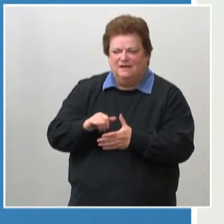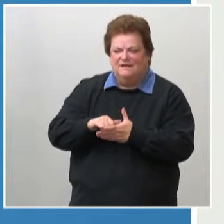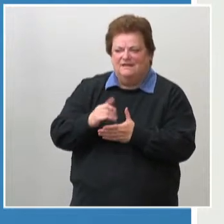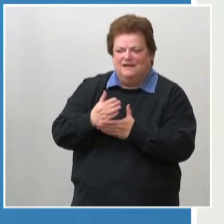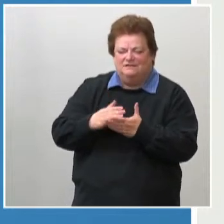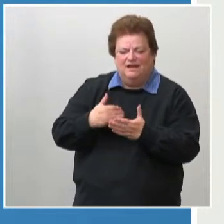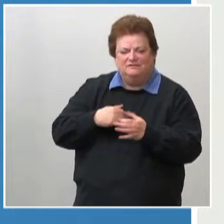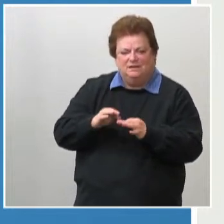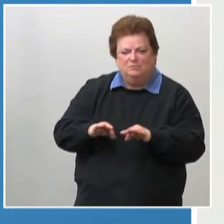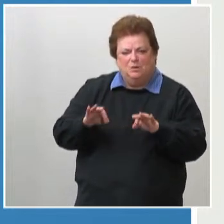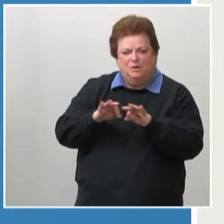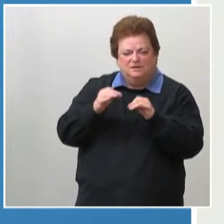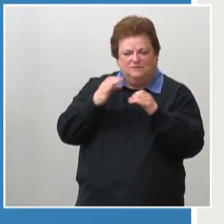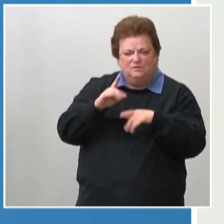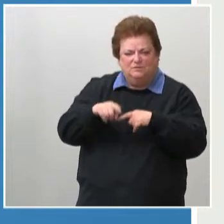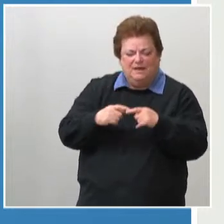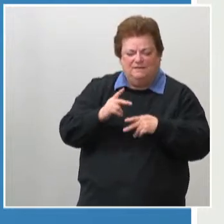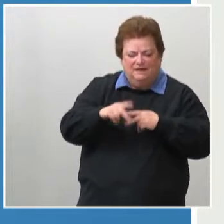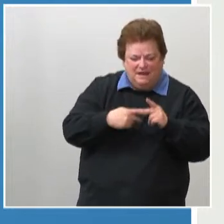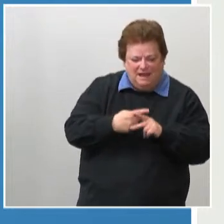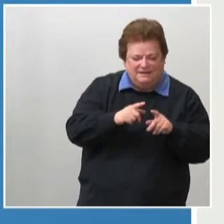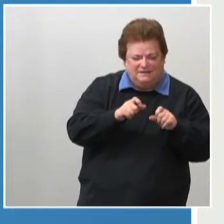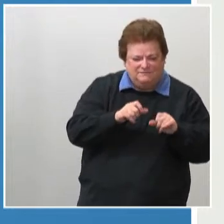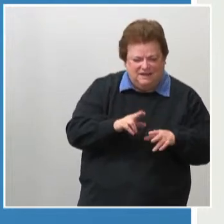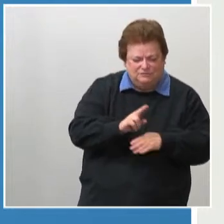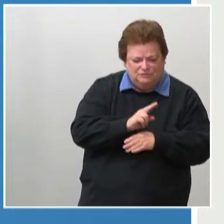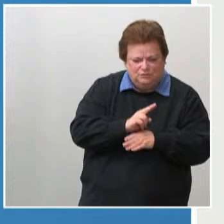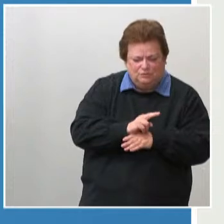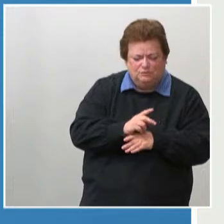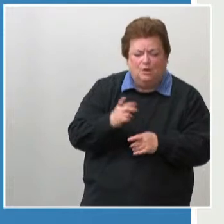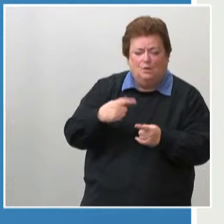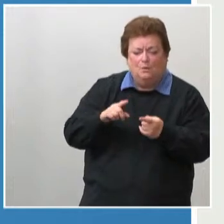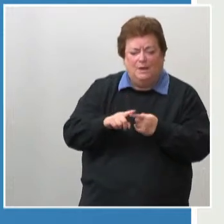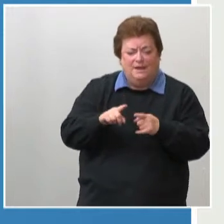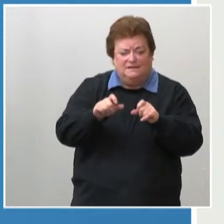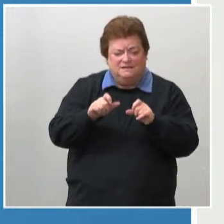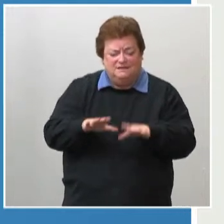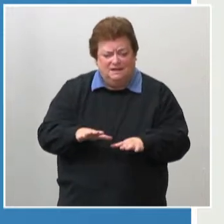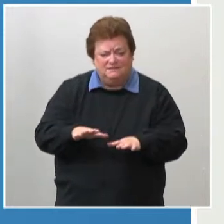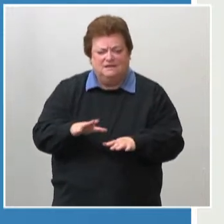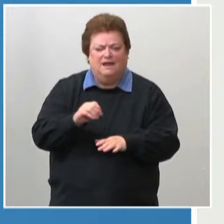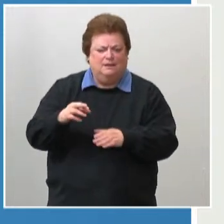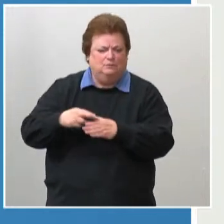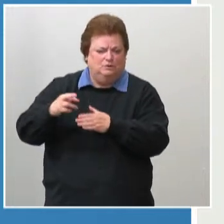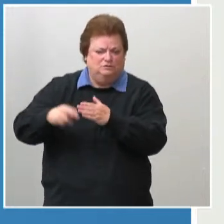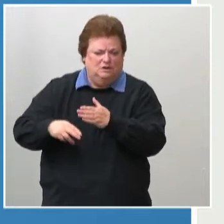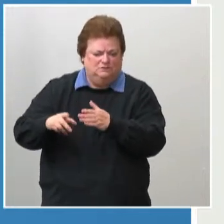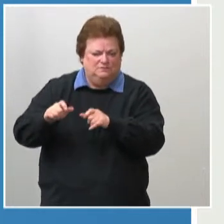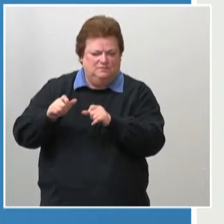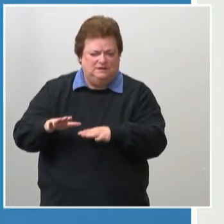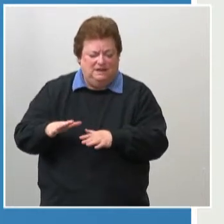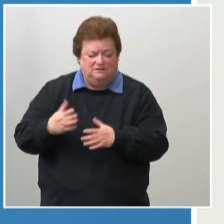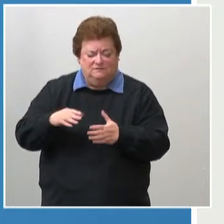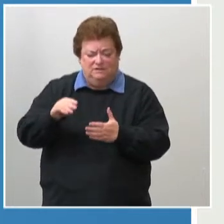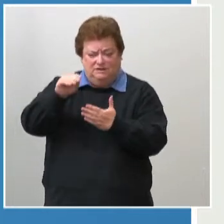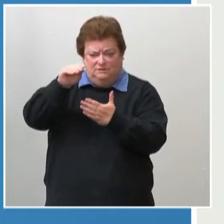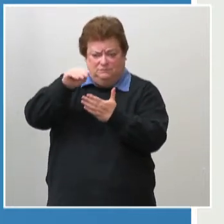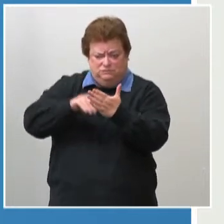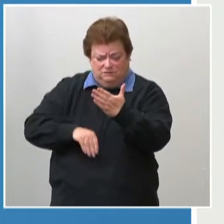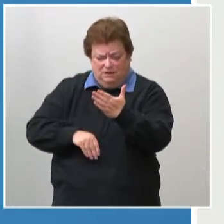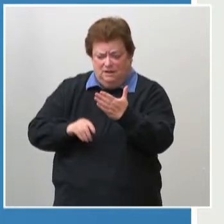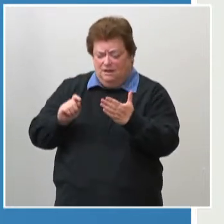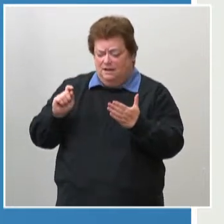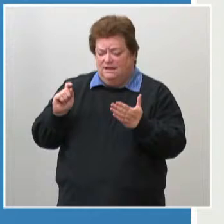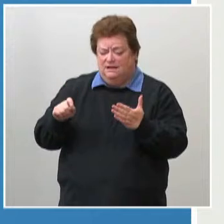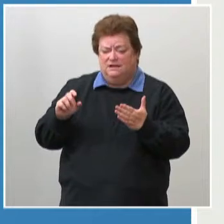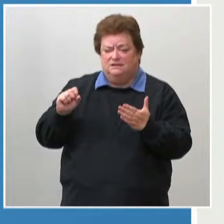has important information about the type of test used, when the test was done, and the test result. After filling out the form, click the